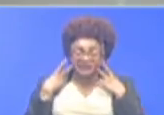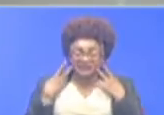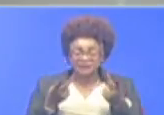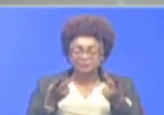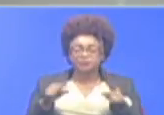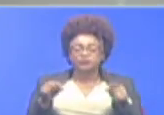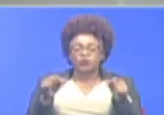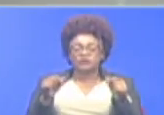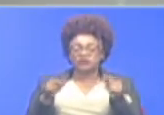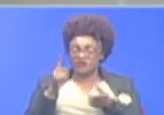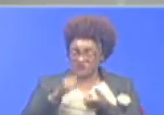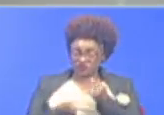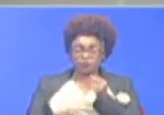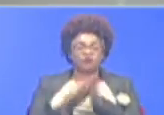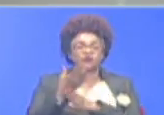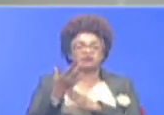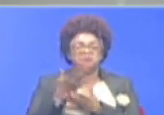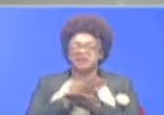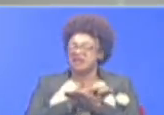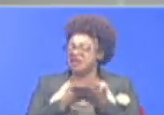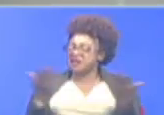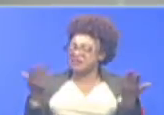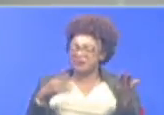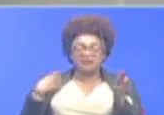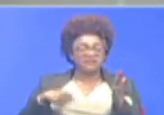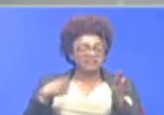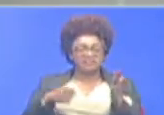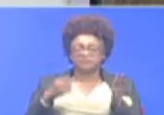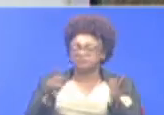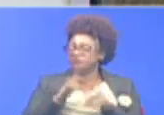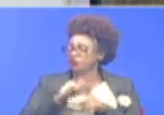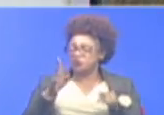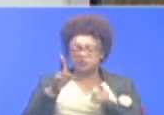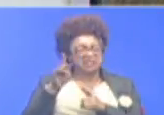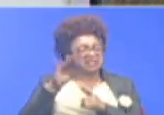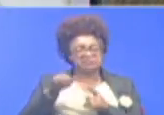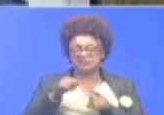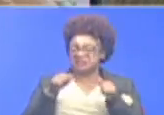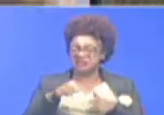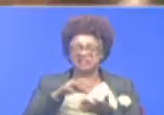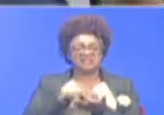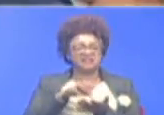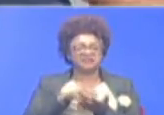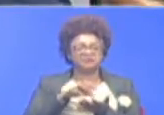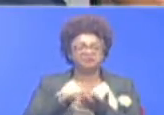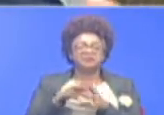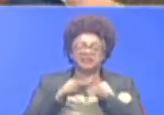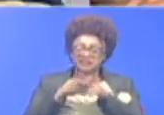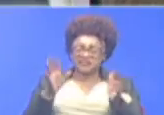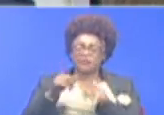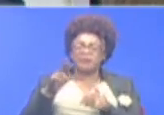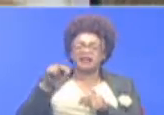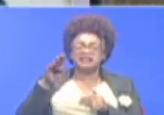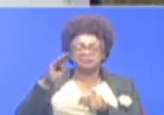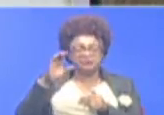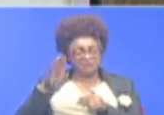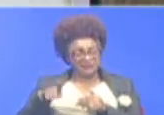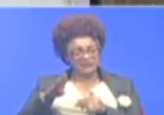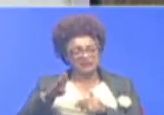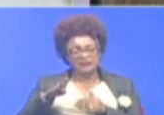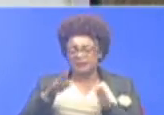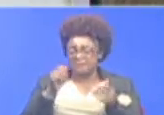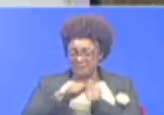of what you've produced, anything manufactured. Mm. So it's not really KEBS in this case. It starts from NCPB, the maize that has been